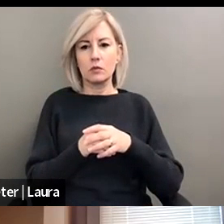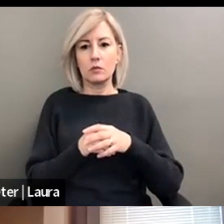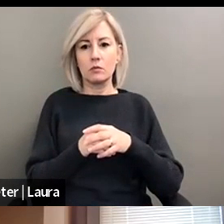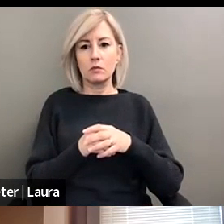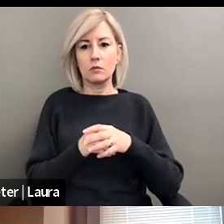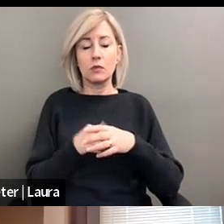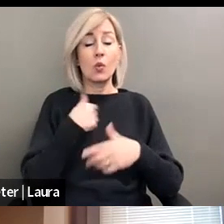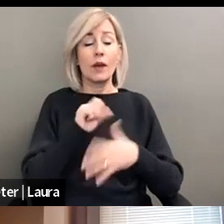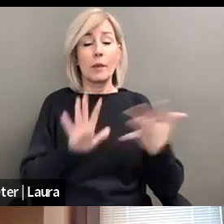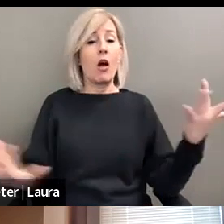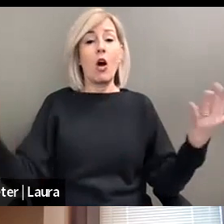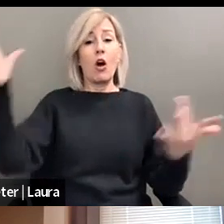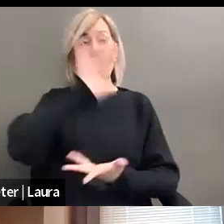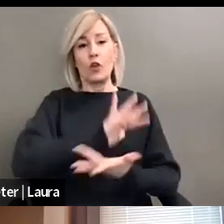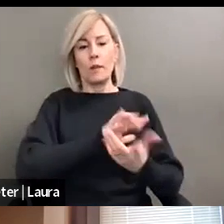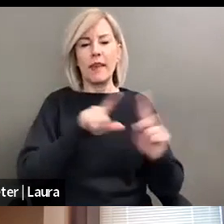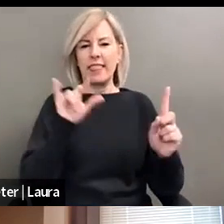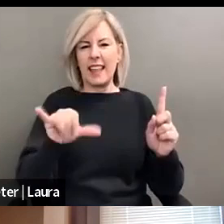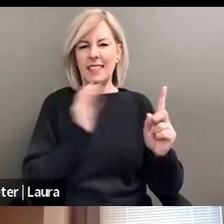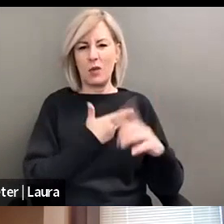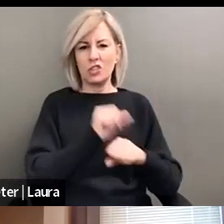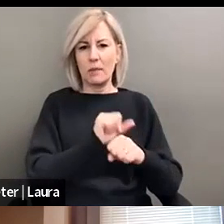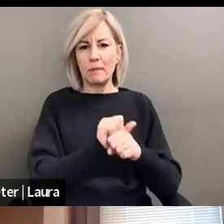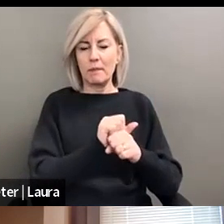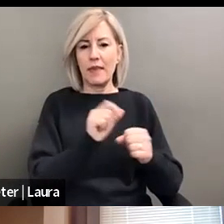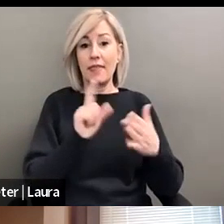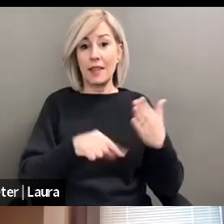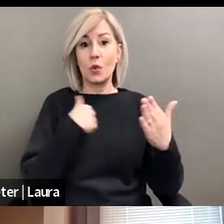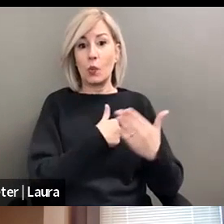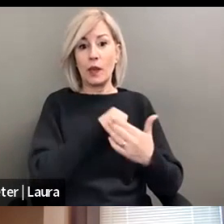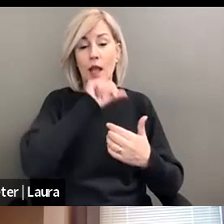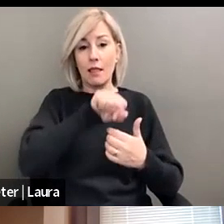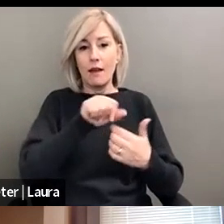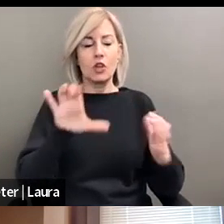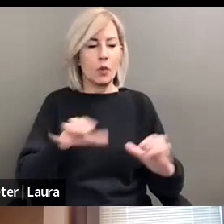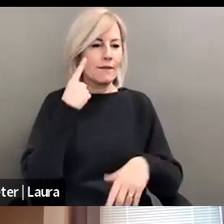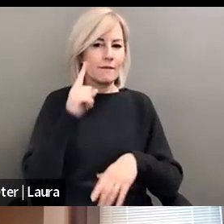We could be all over the place, but that is our job, and that's what we love doing for